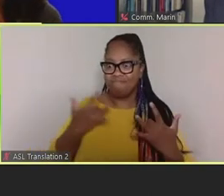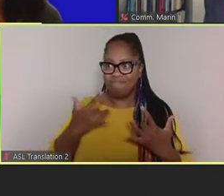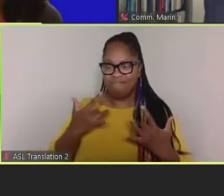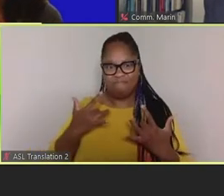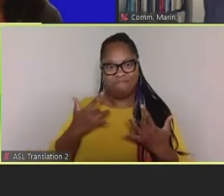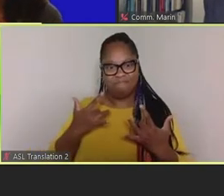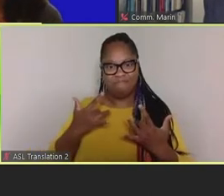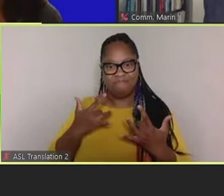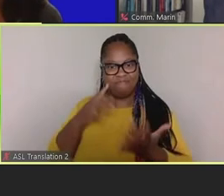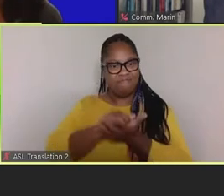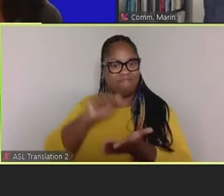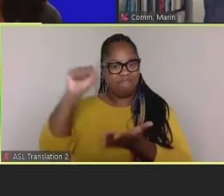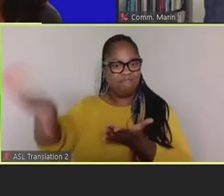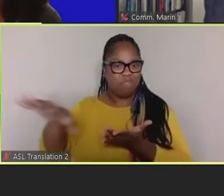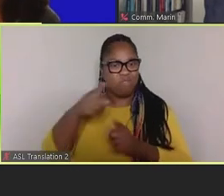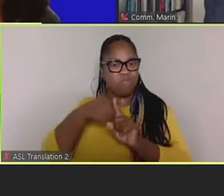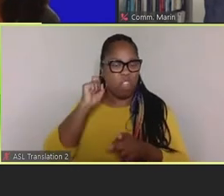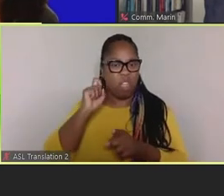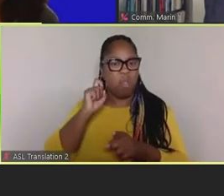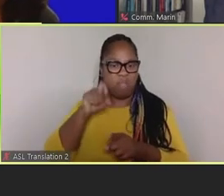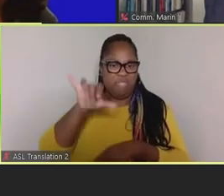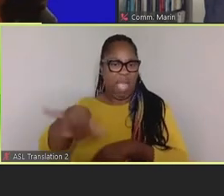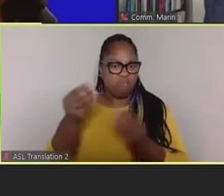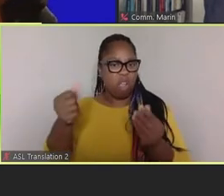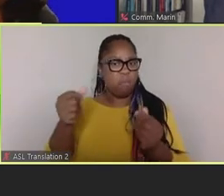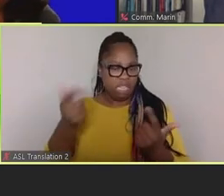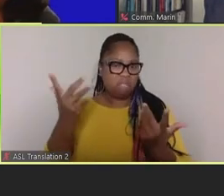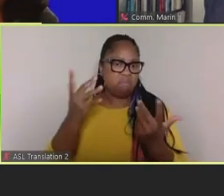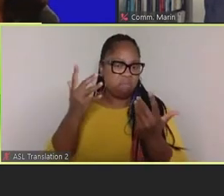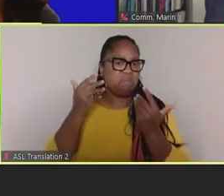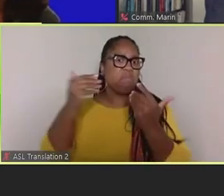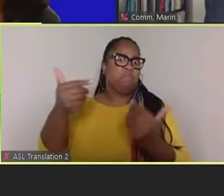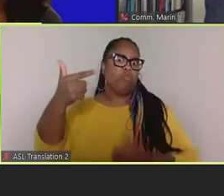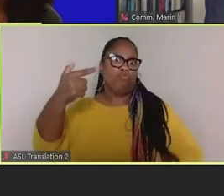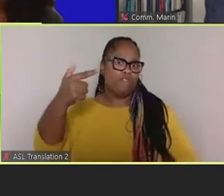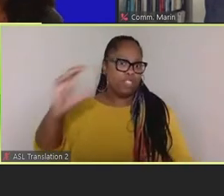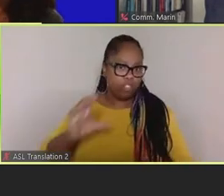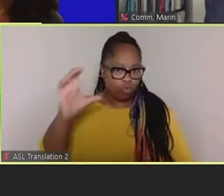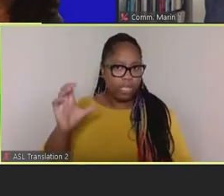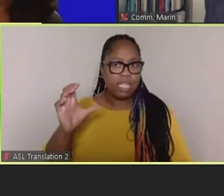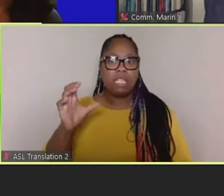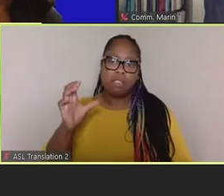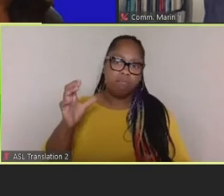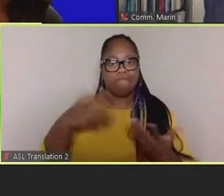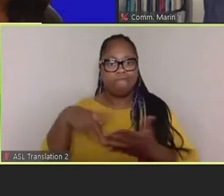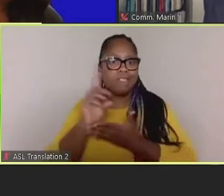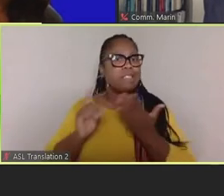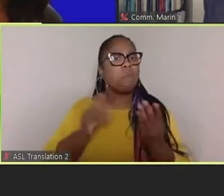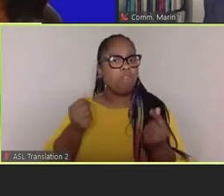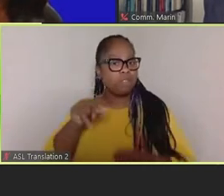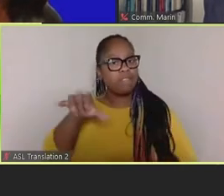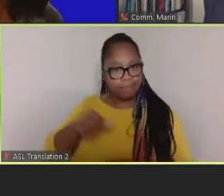being removed from a NYCHA property and going into a 21st century design property, so